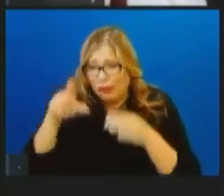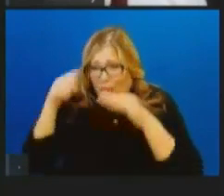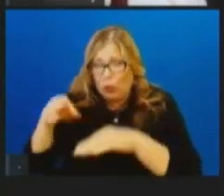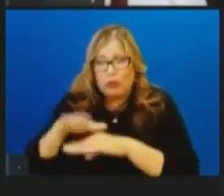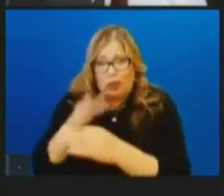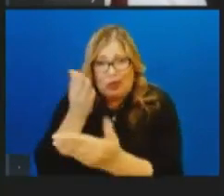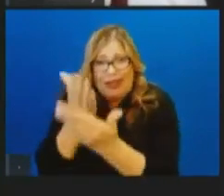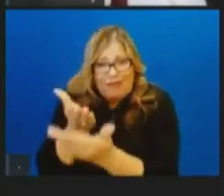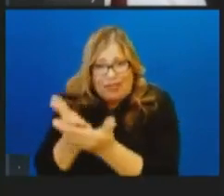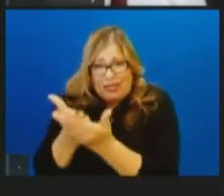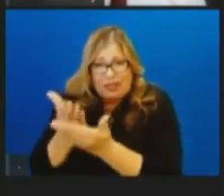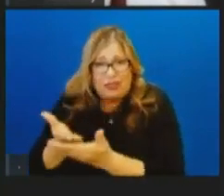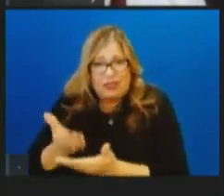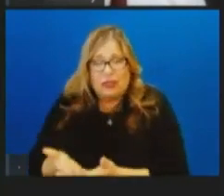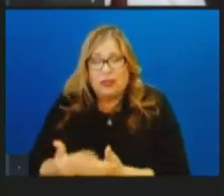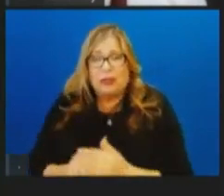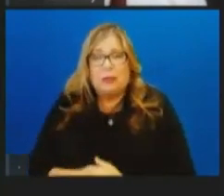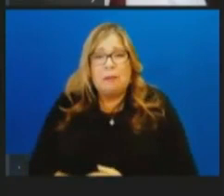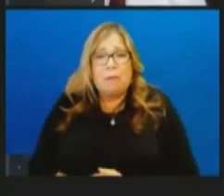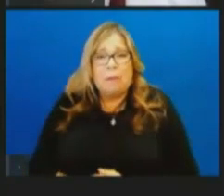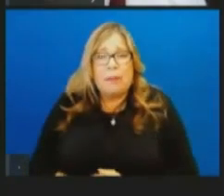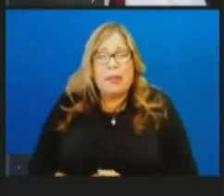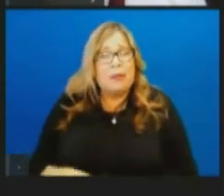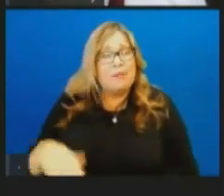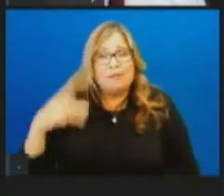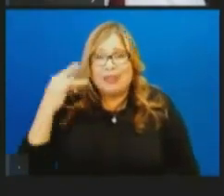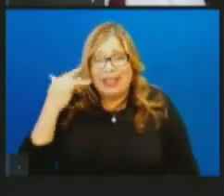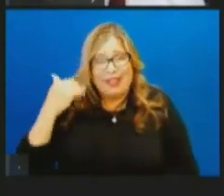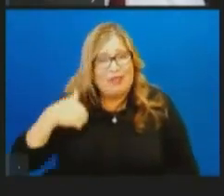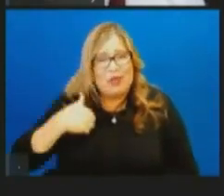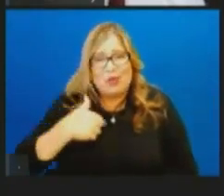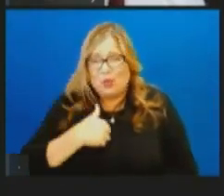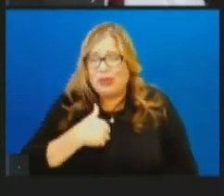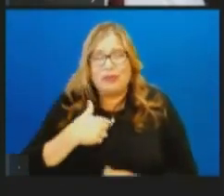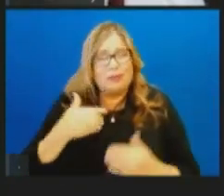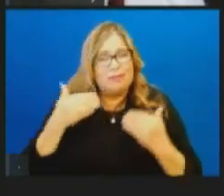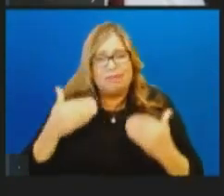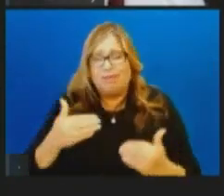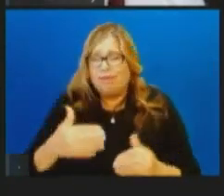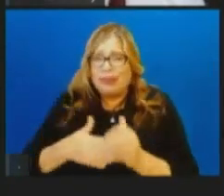has never been afraid to lead on schools. We are stubbornly focused on